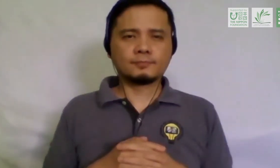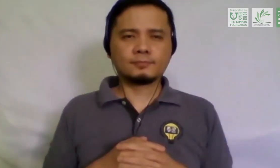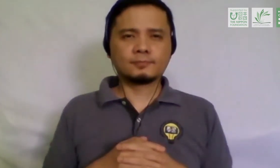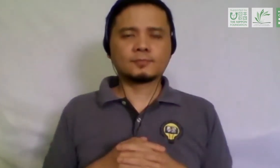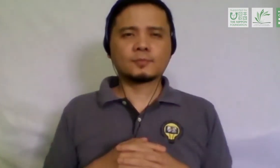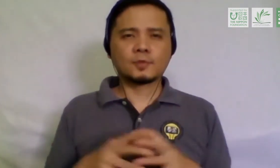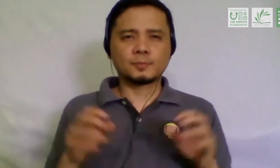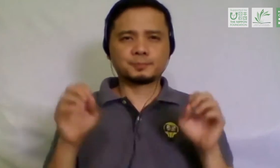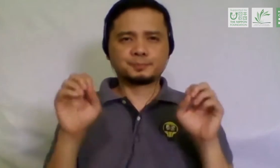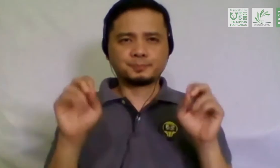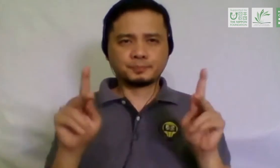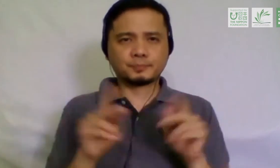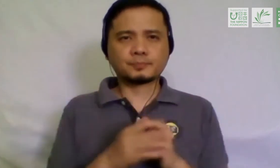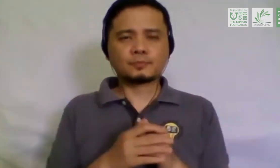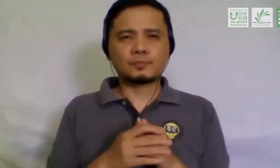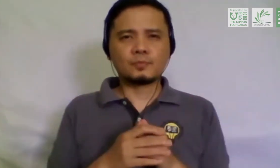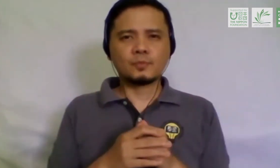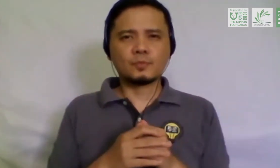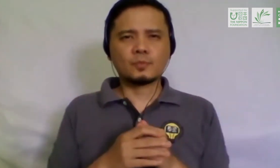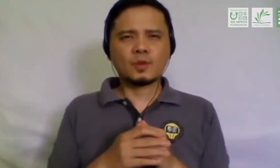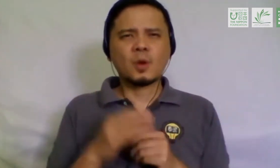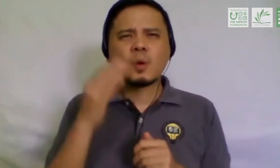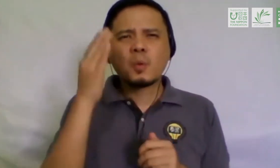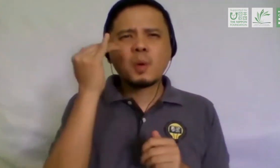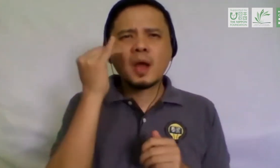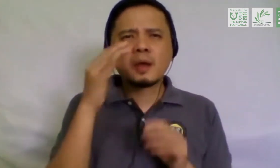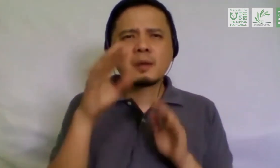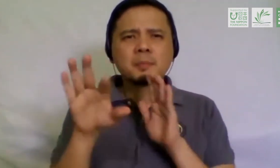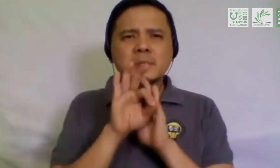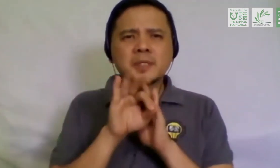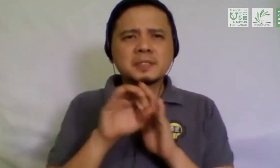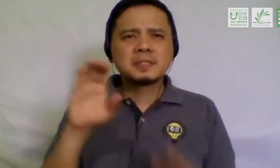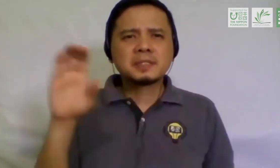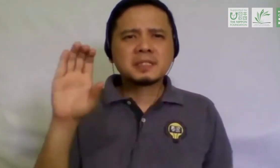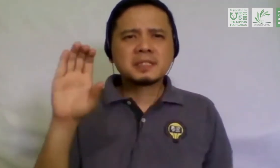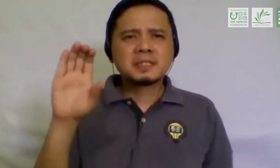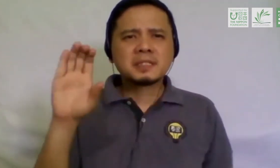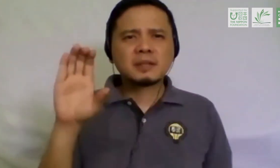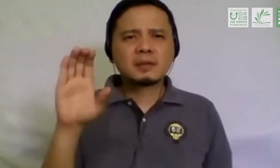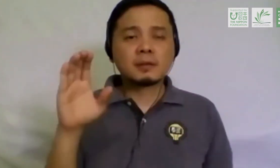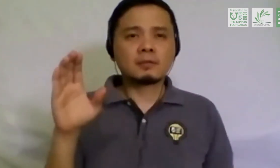Okay, why did people pick C and why did people pick B?